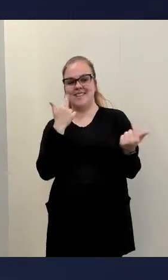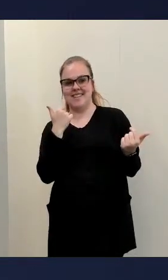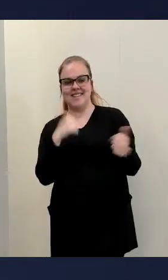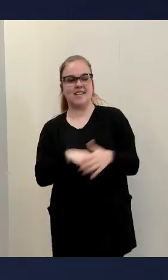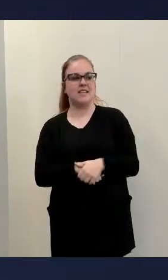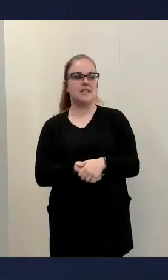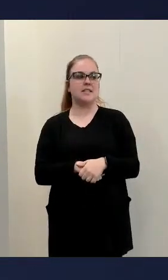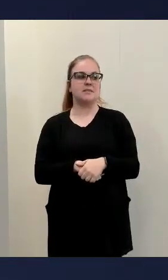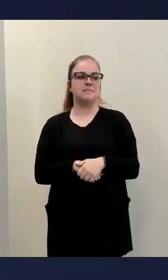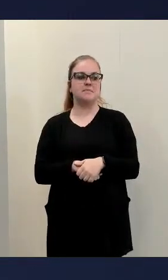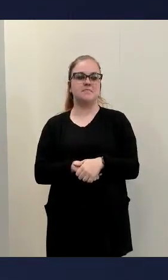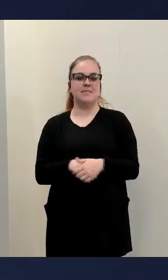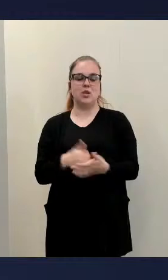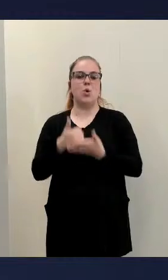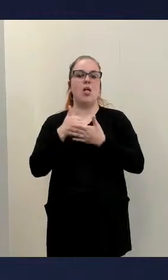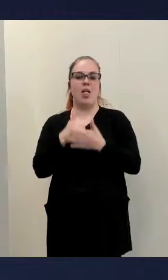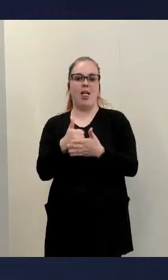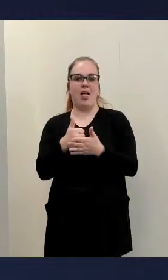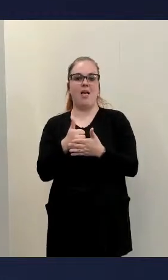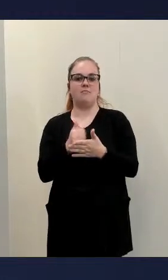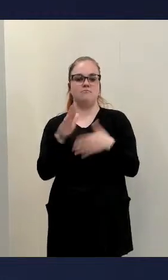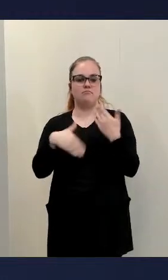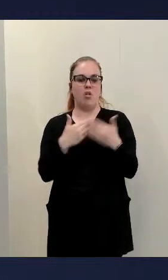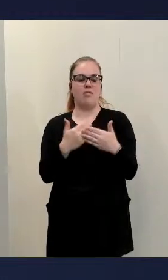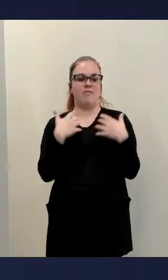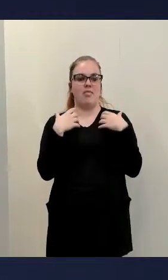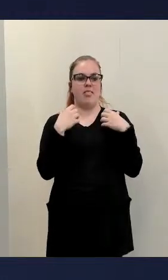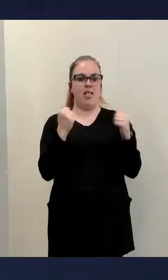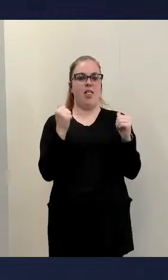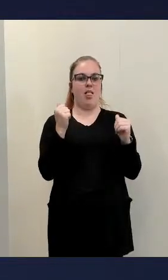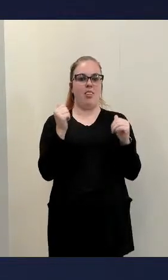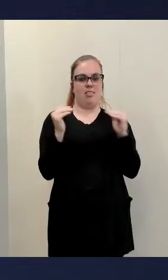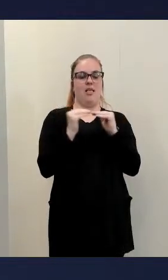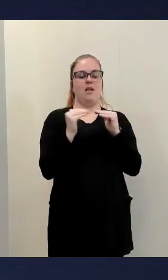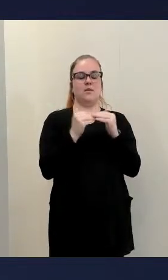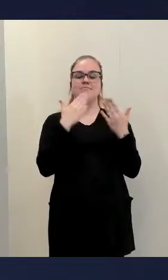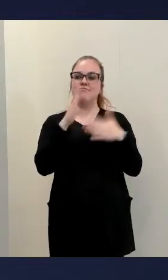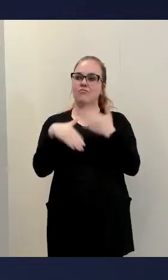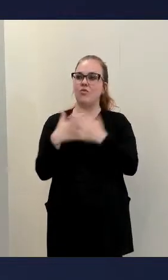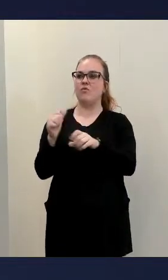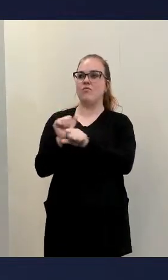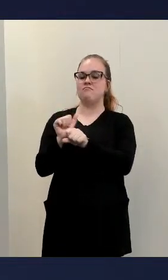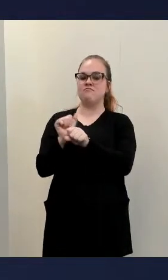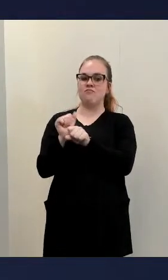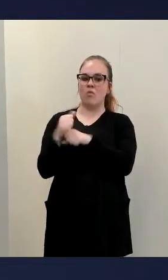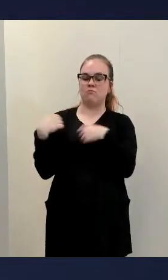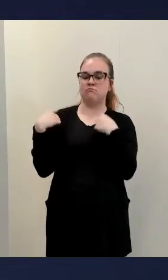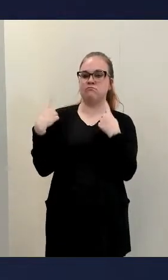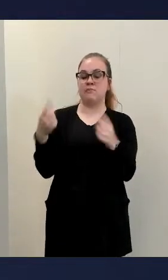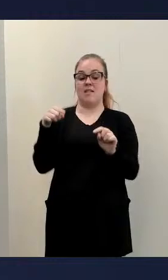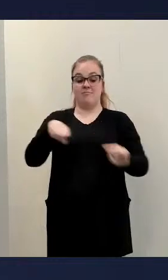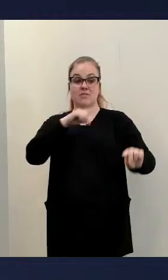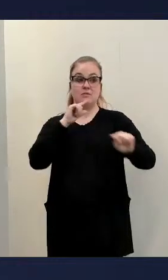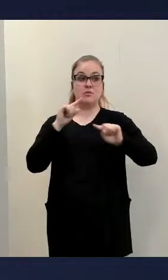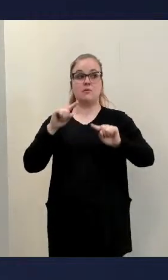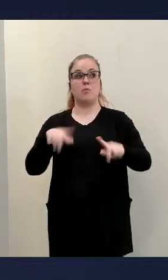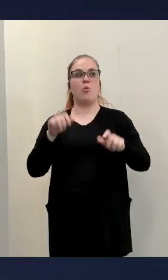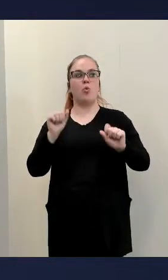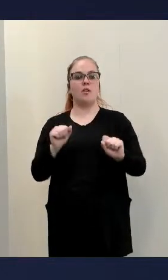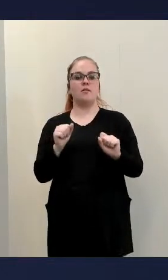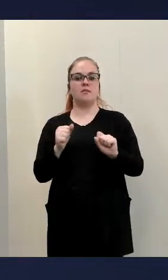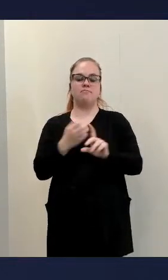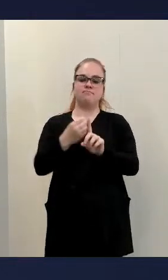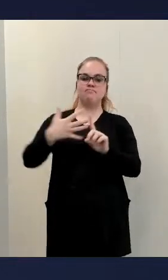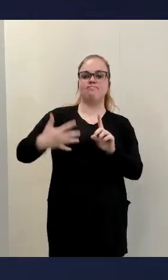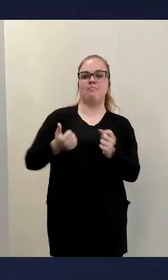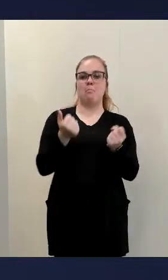who helps address some of the health equities here. I want to thank you guys for all your hard work. I think this report is going to touch on a lot of the